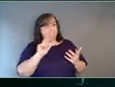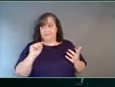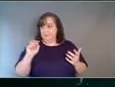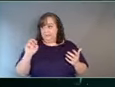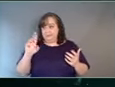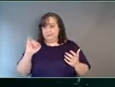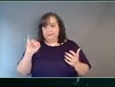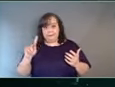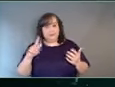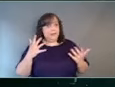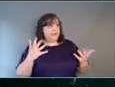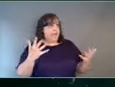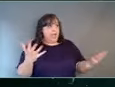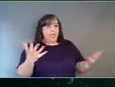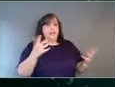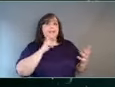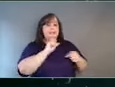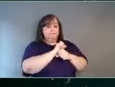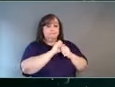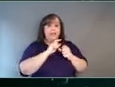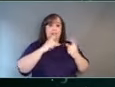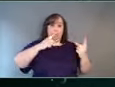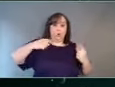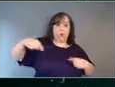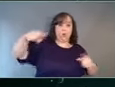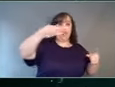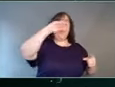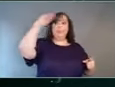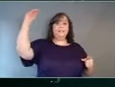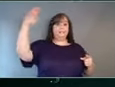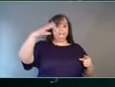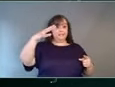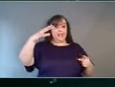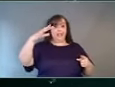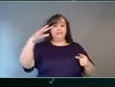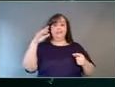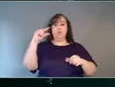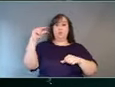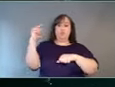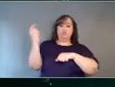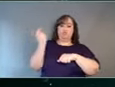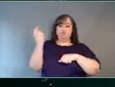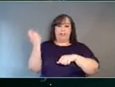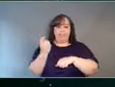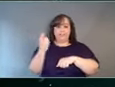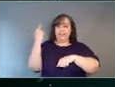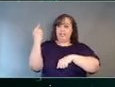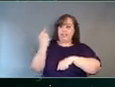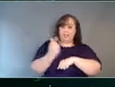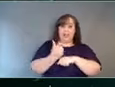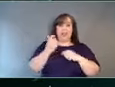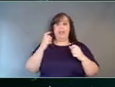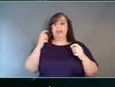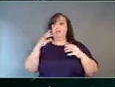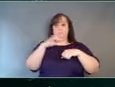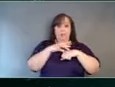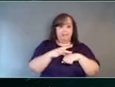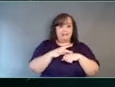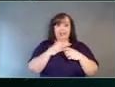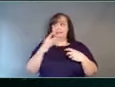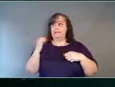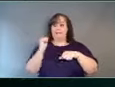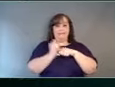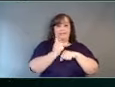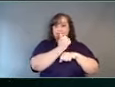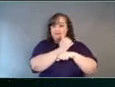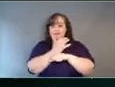the sun is the gravitational giant in our solar system, and the asteroids are orbiting the sun in the same way that the Earth is orbiting